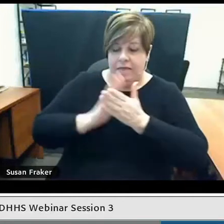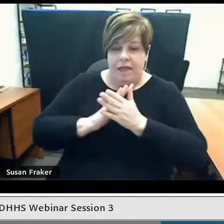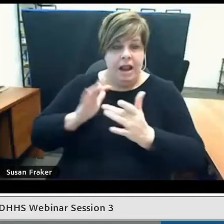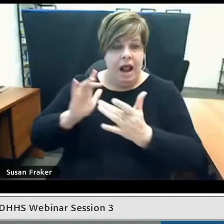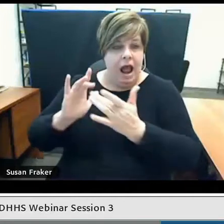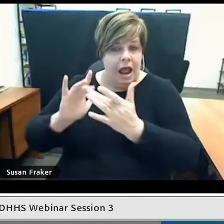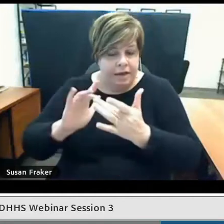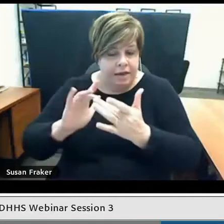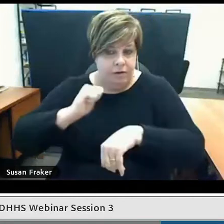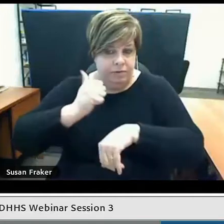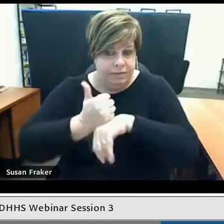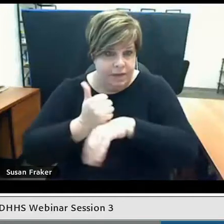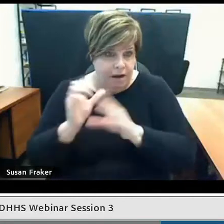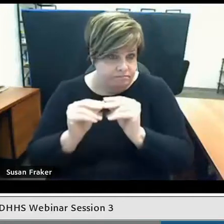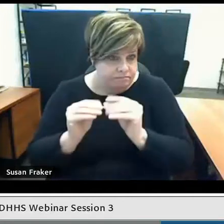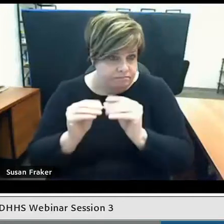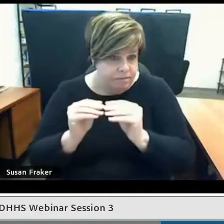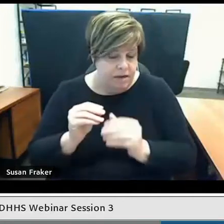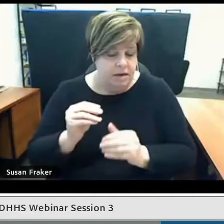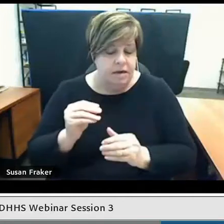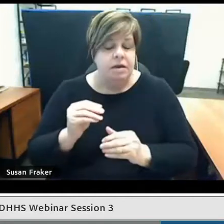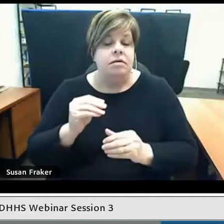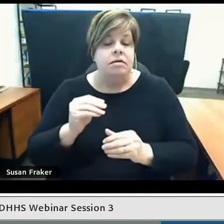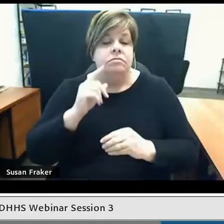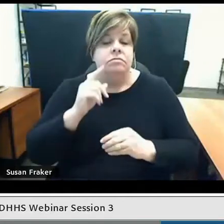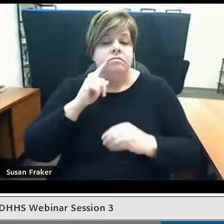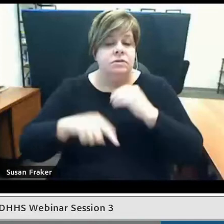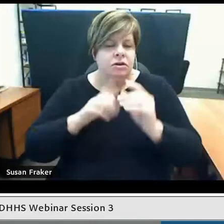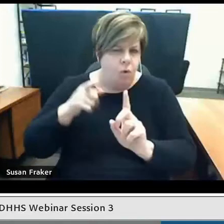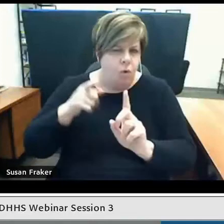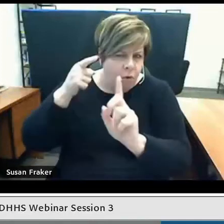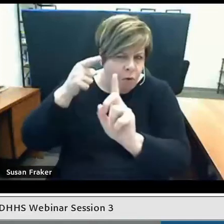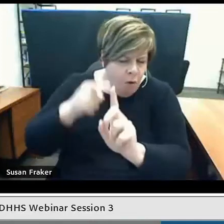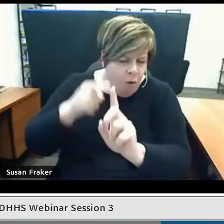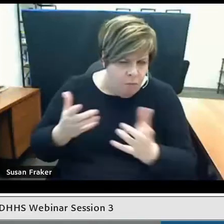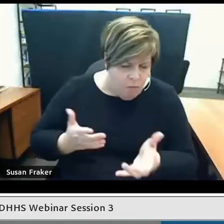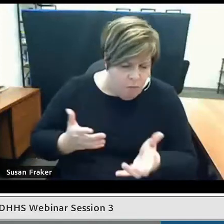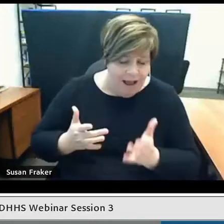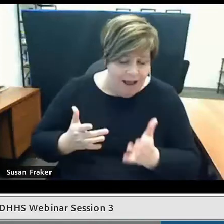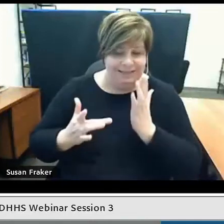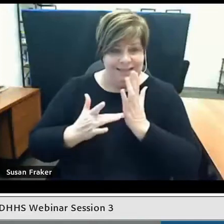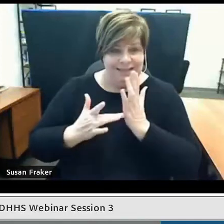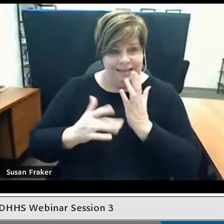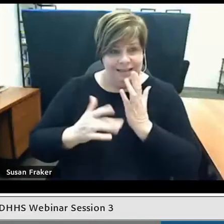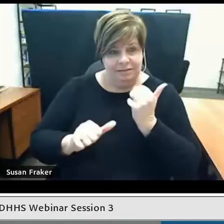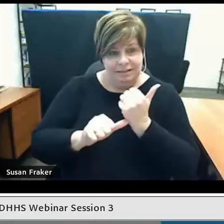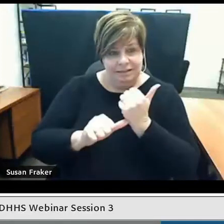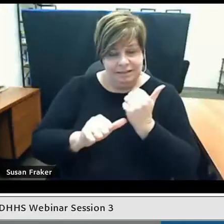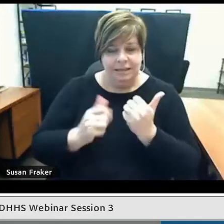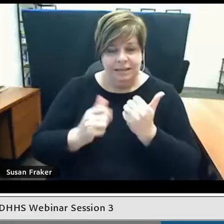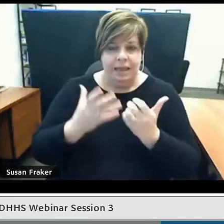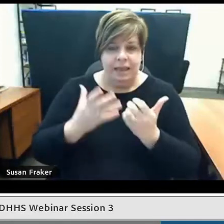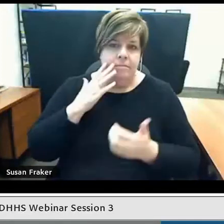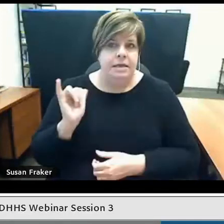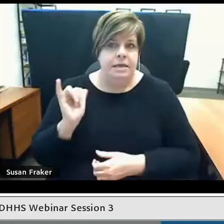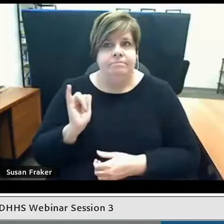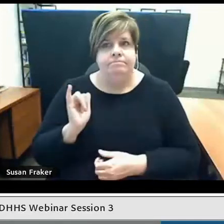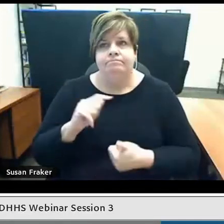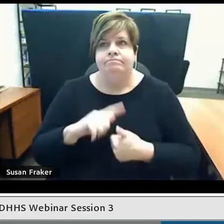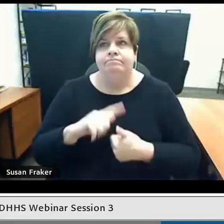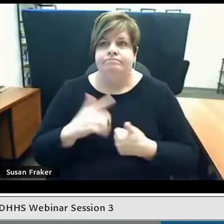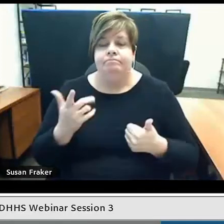up a call to just connect with folks about what their goals are. And technical assistance can be stuff that